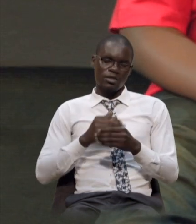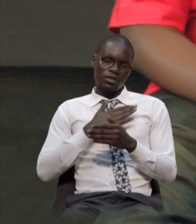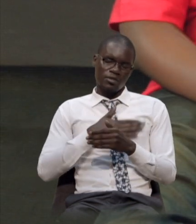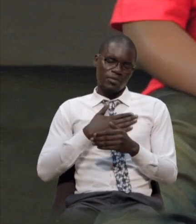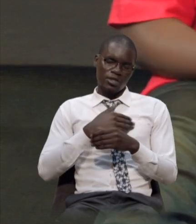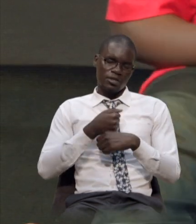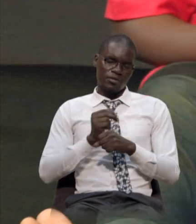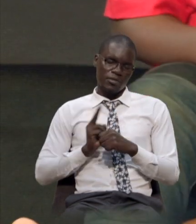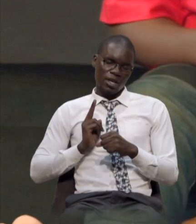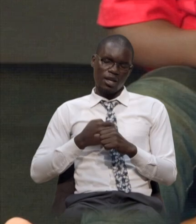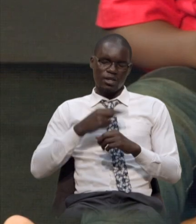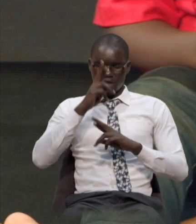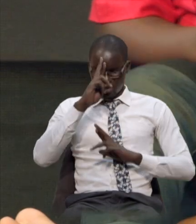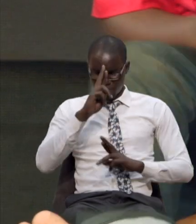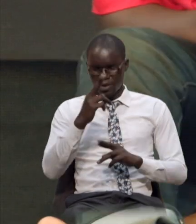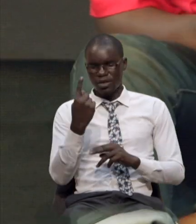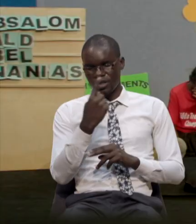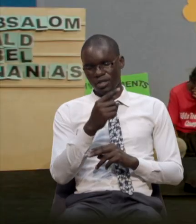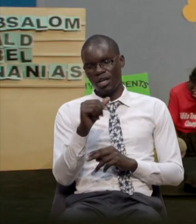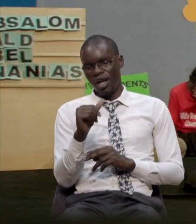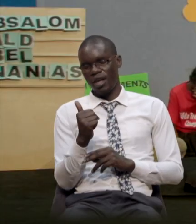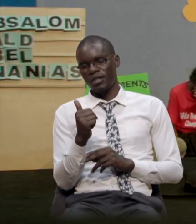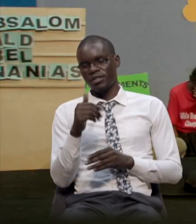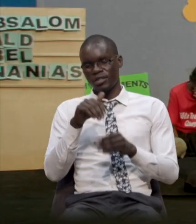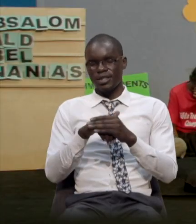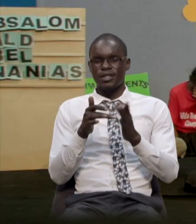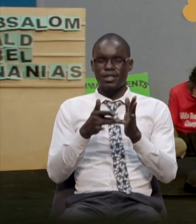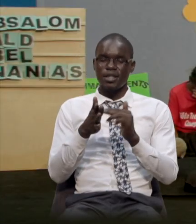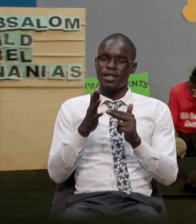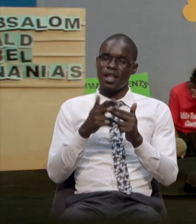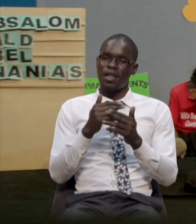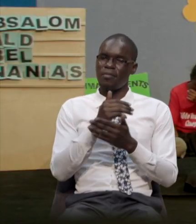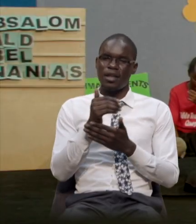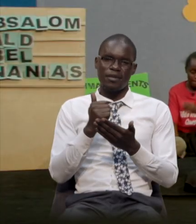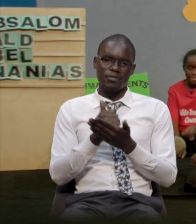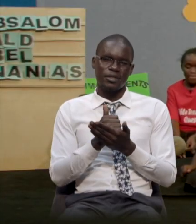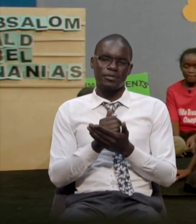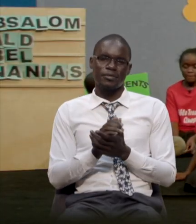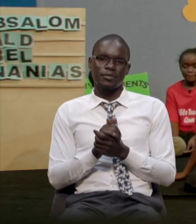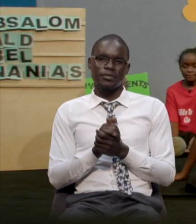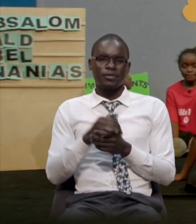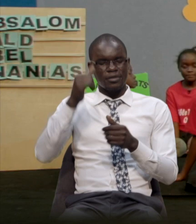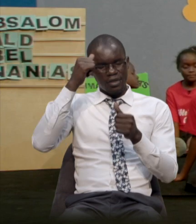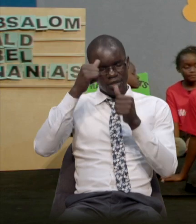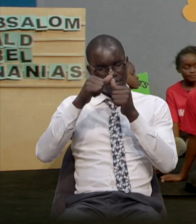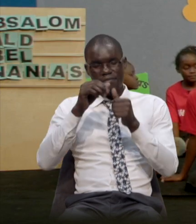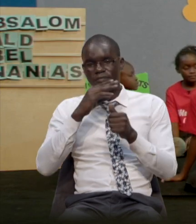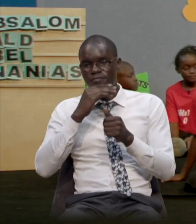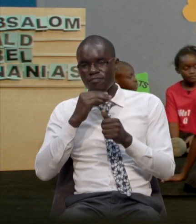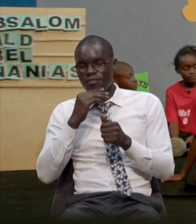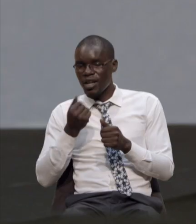to respect each other, even God. In Jesus' name I pray. Amen. Remember, boys and